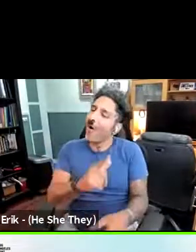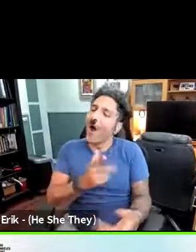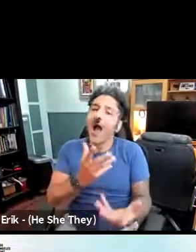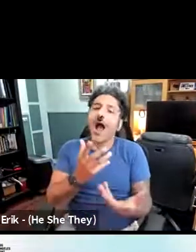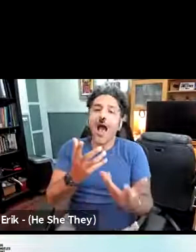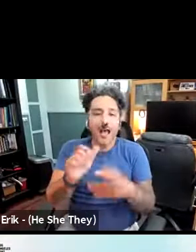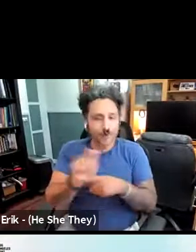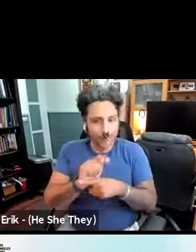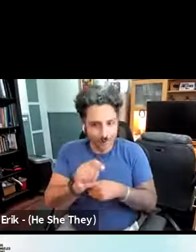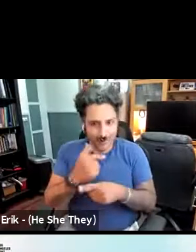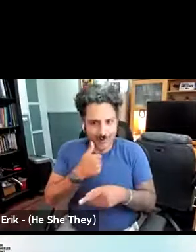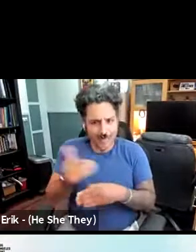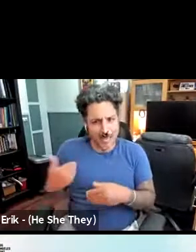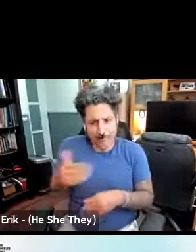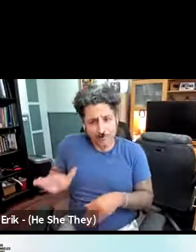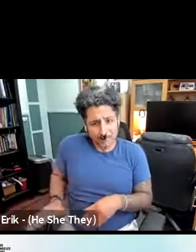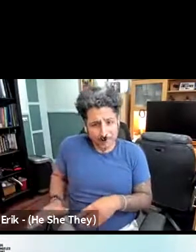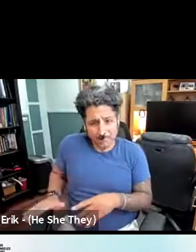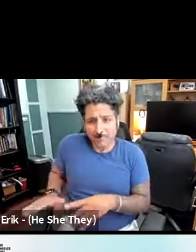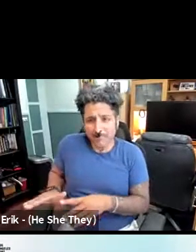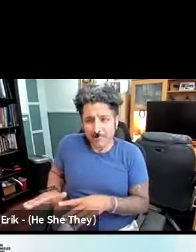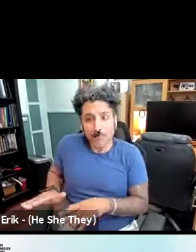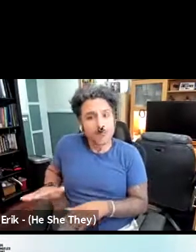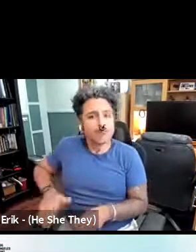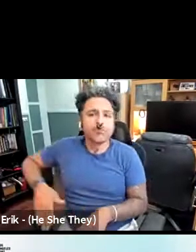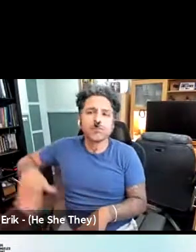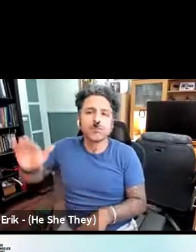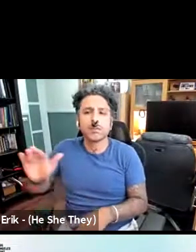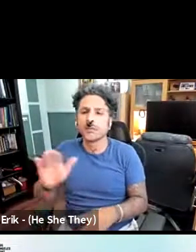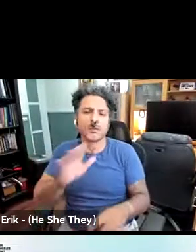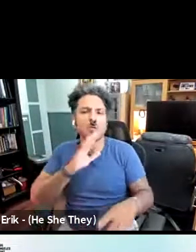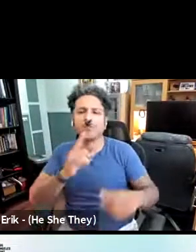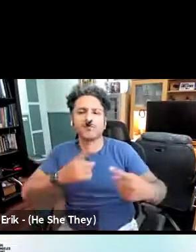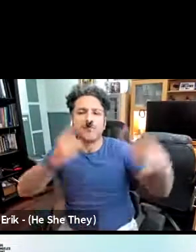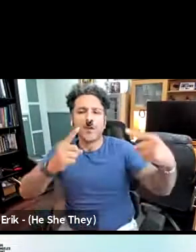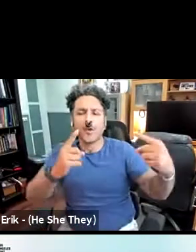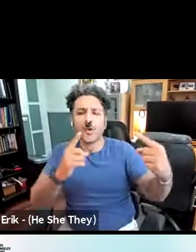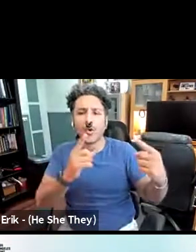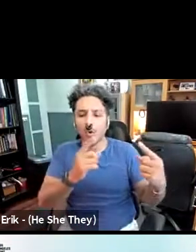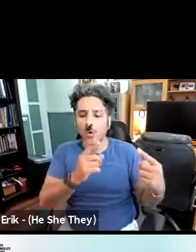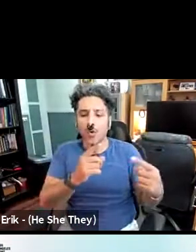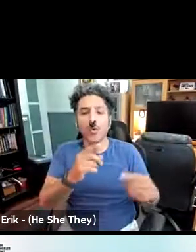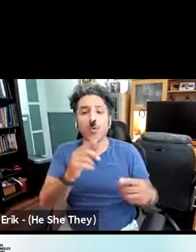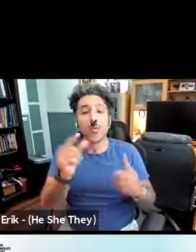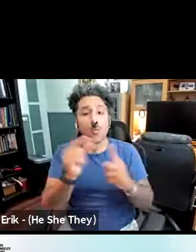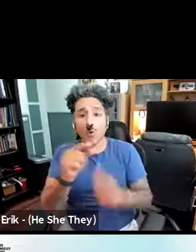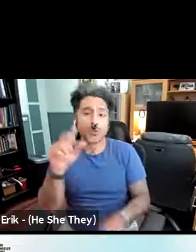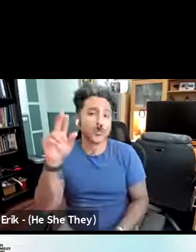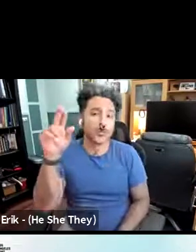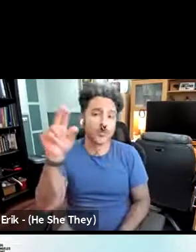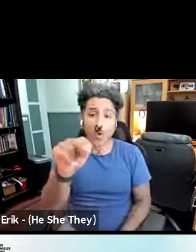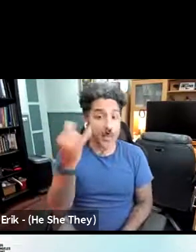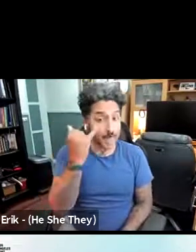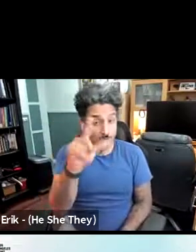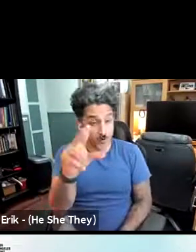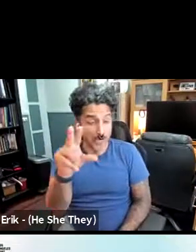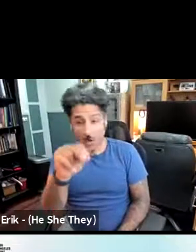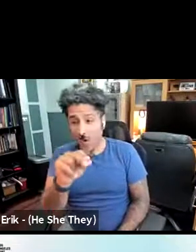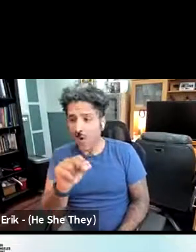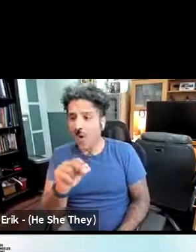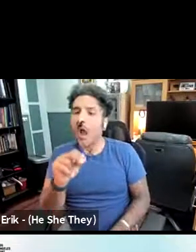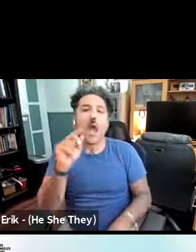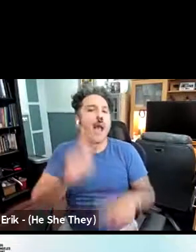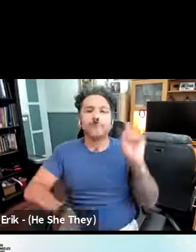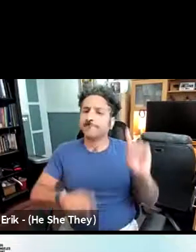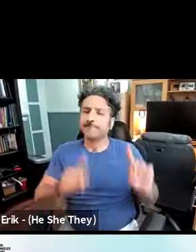at a young age to debate the word no. I want to know, if you say no, I can't have